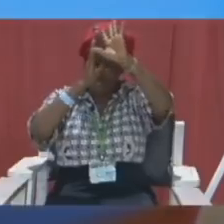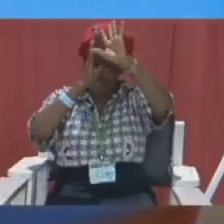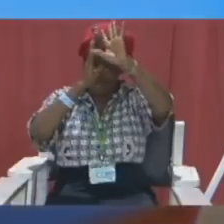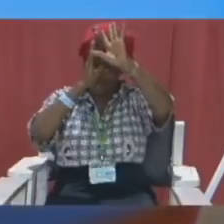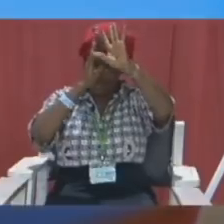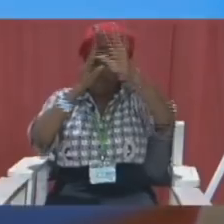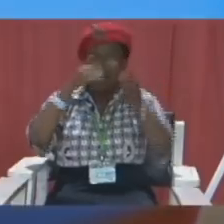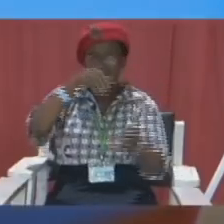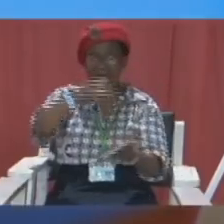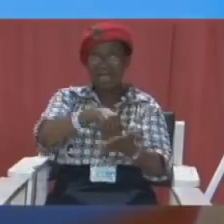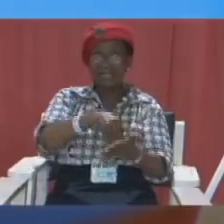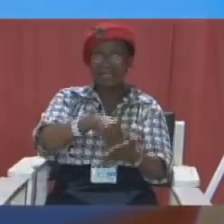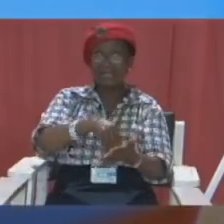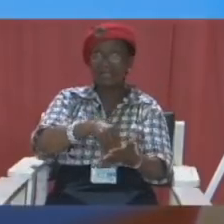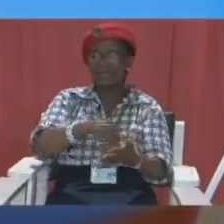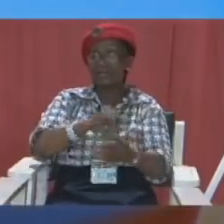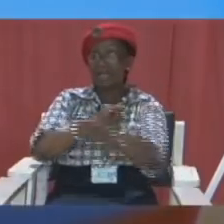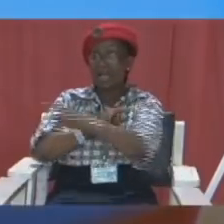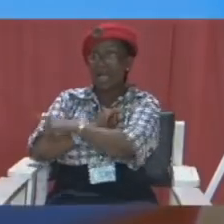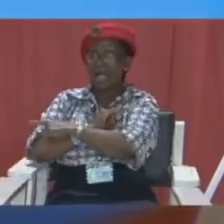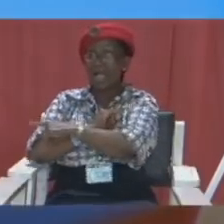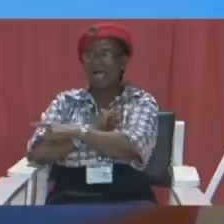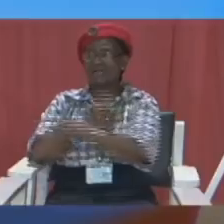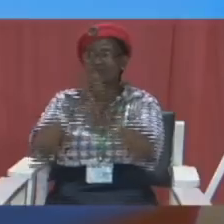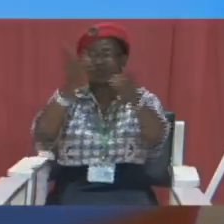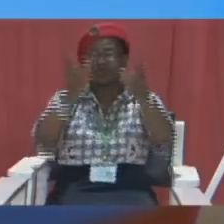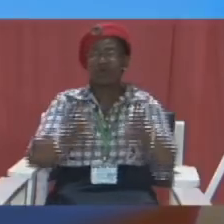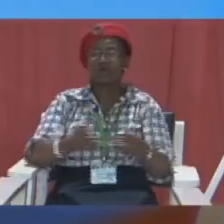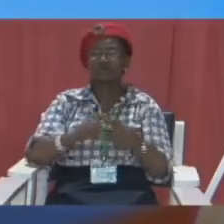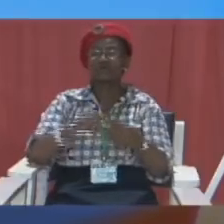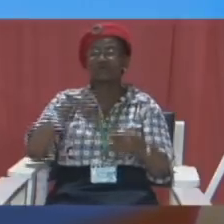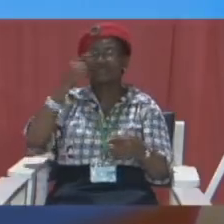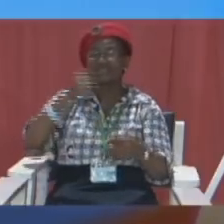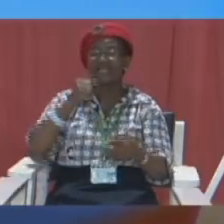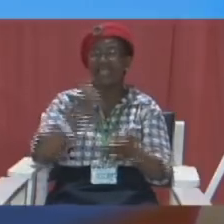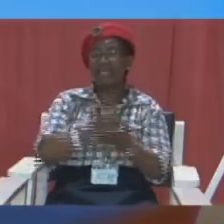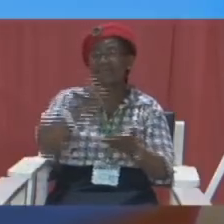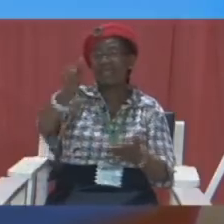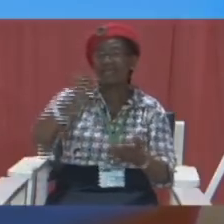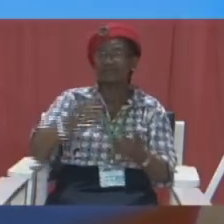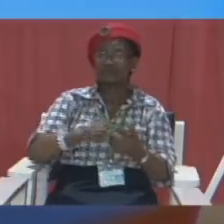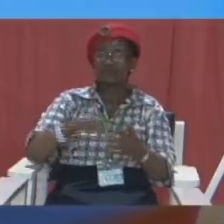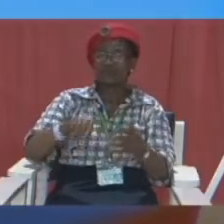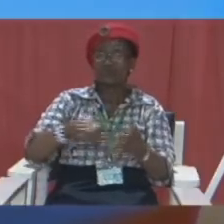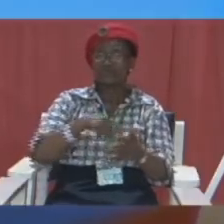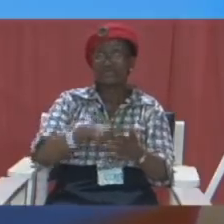Again, I want to say amen to this before I tell. First of all, you say me, you go carefully.